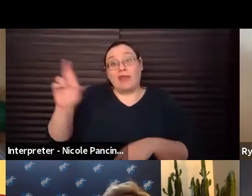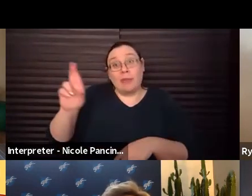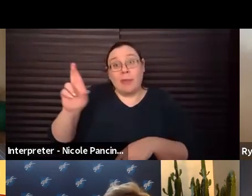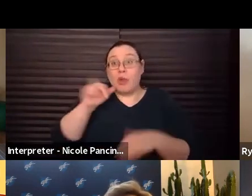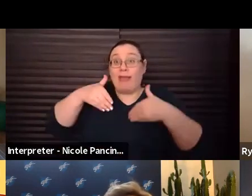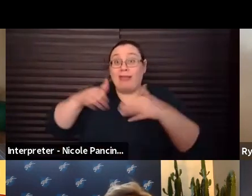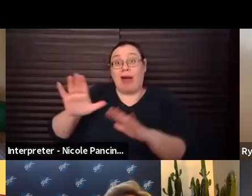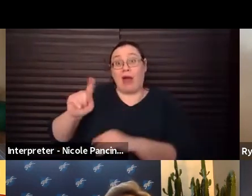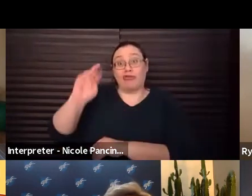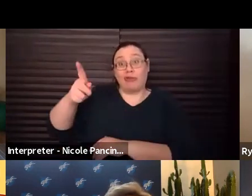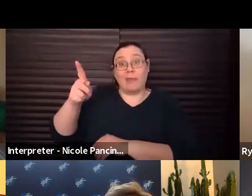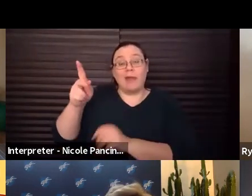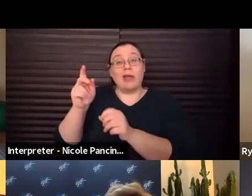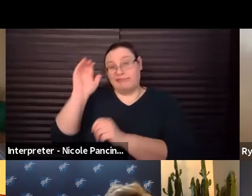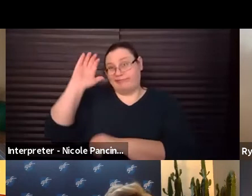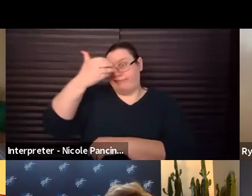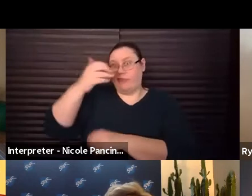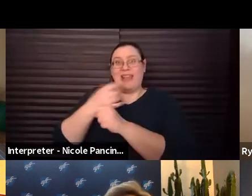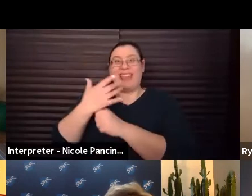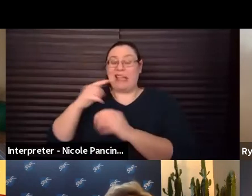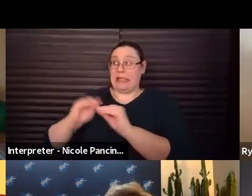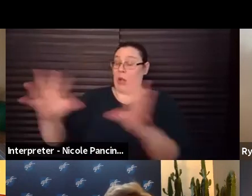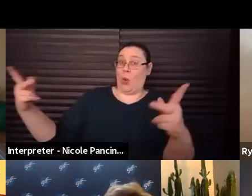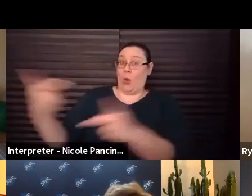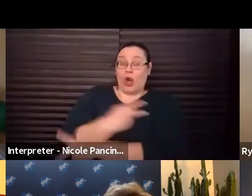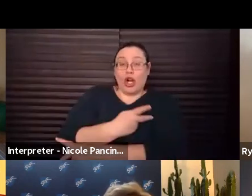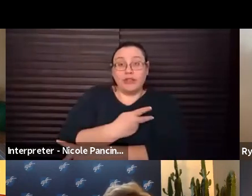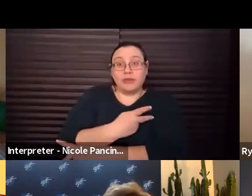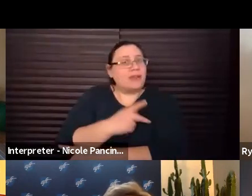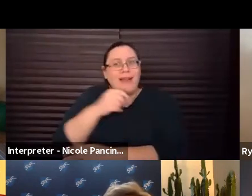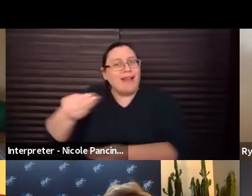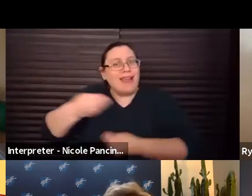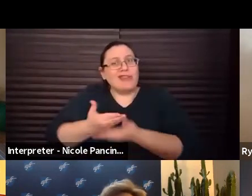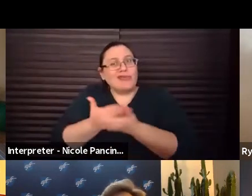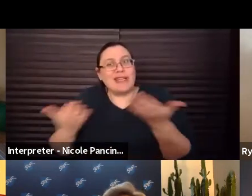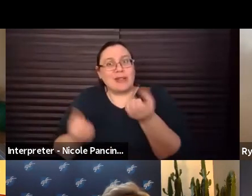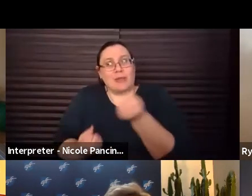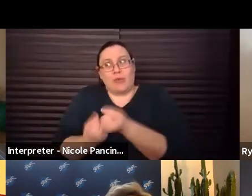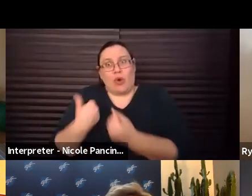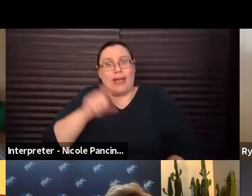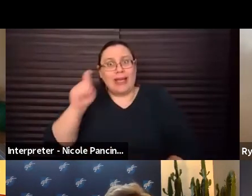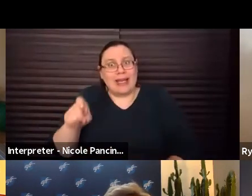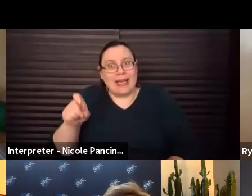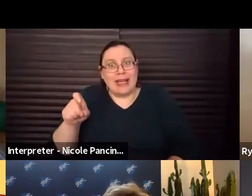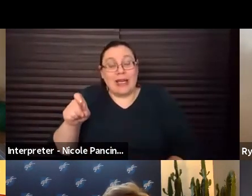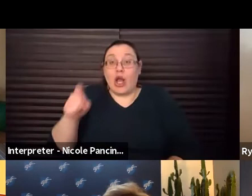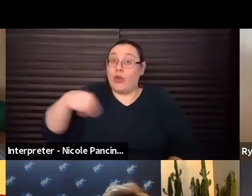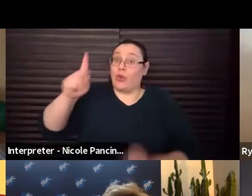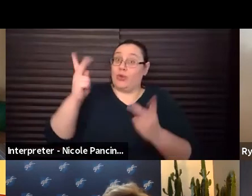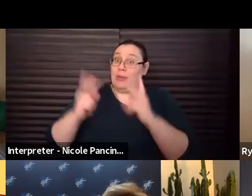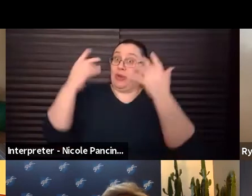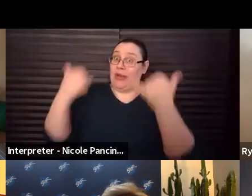to make things incalculably worse and not give us the resources and the support we need, now turning around and